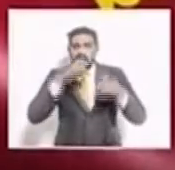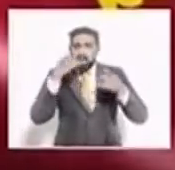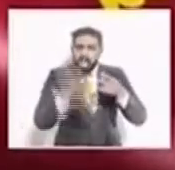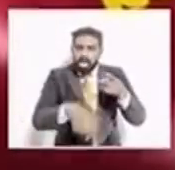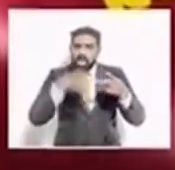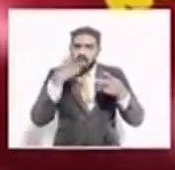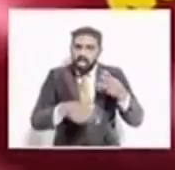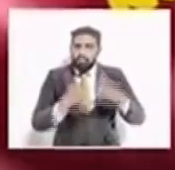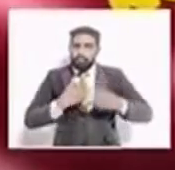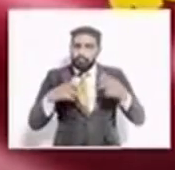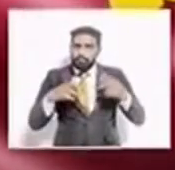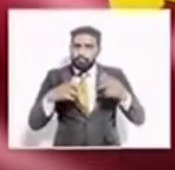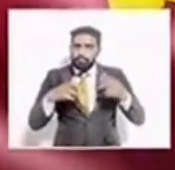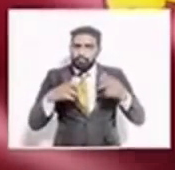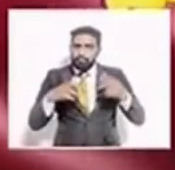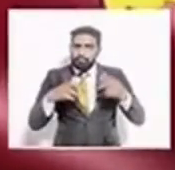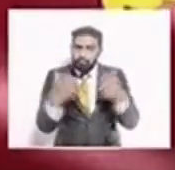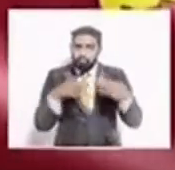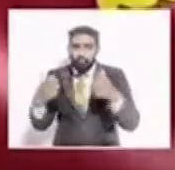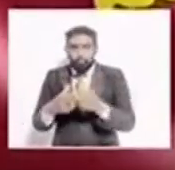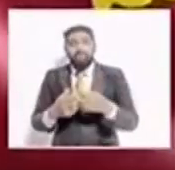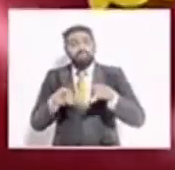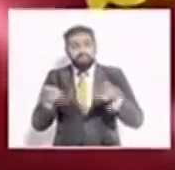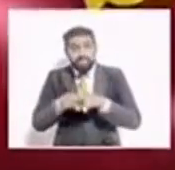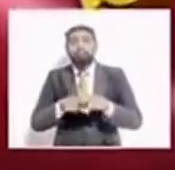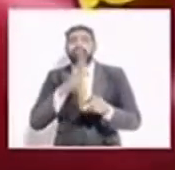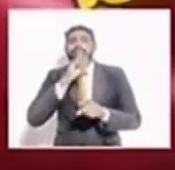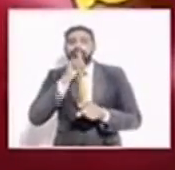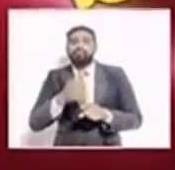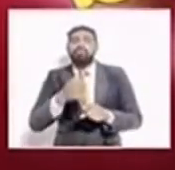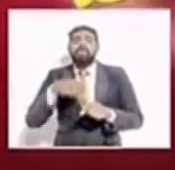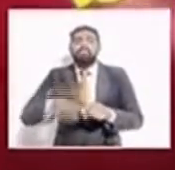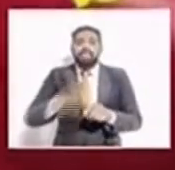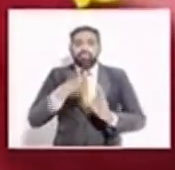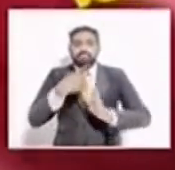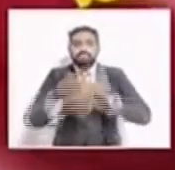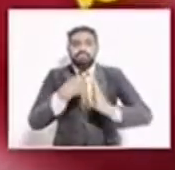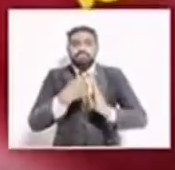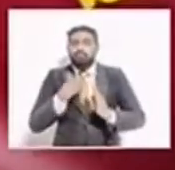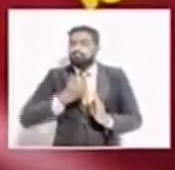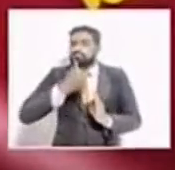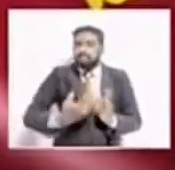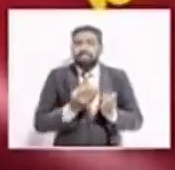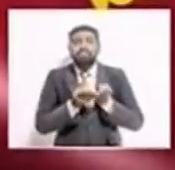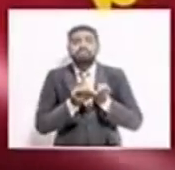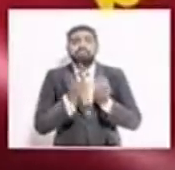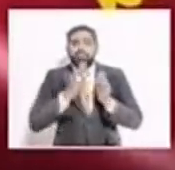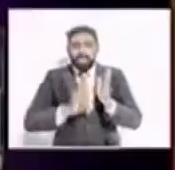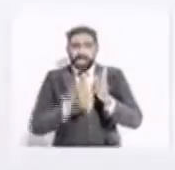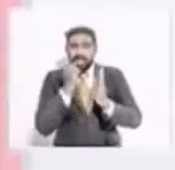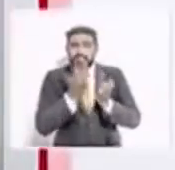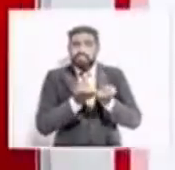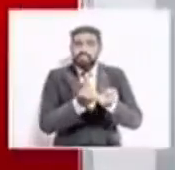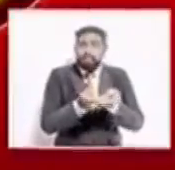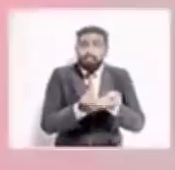power and possession of Sri Lanka's national assets.